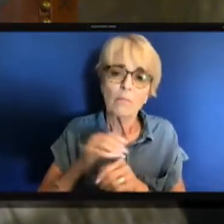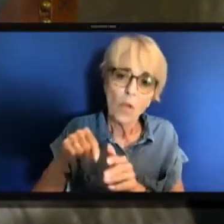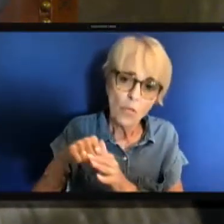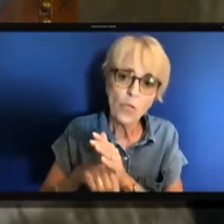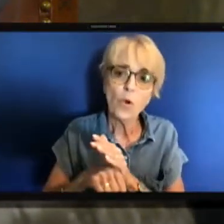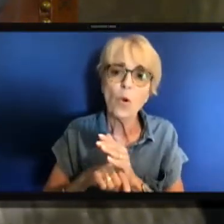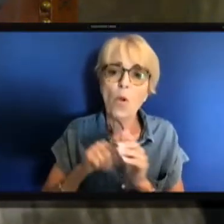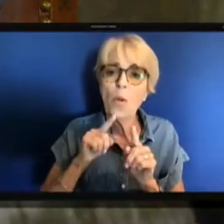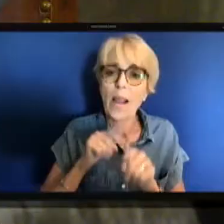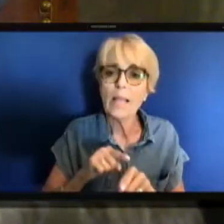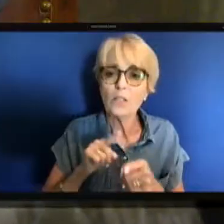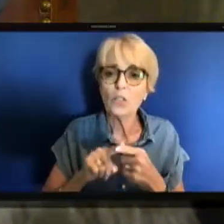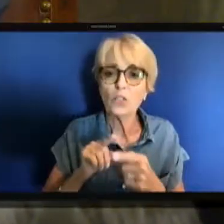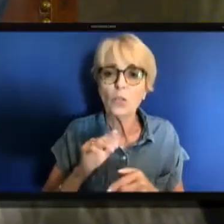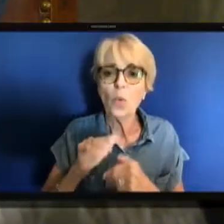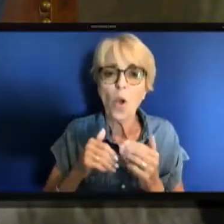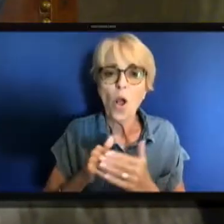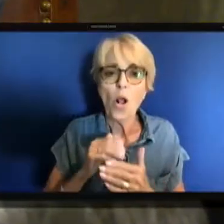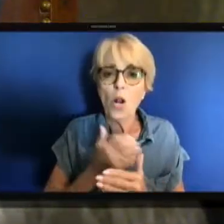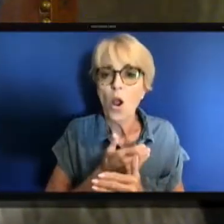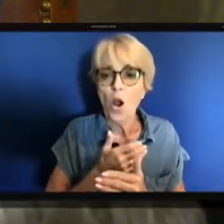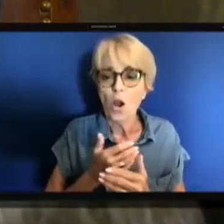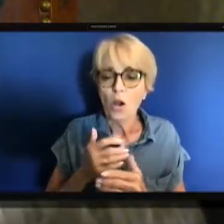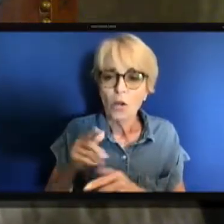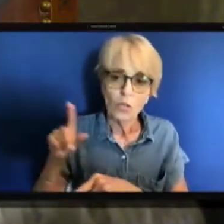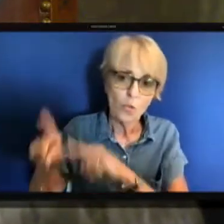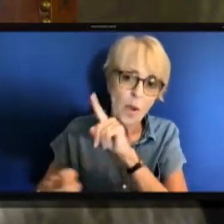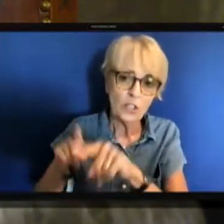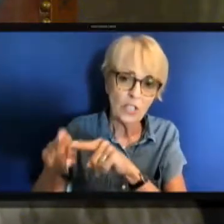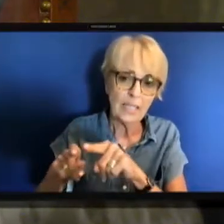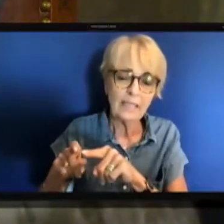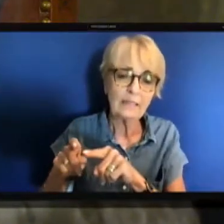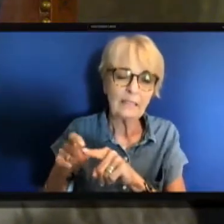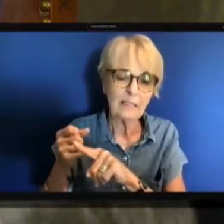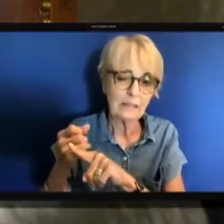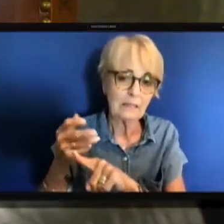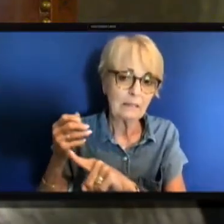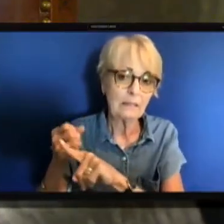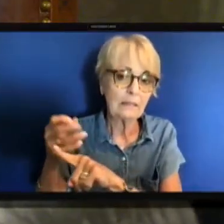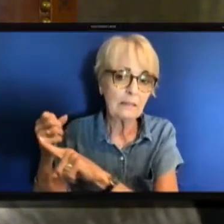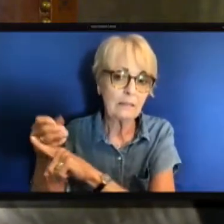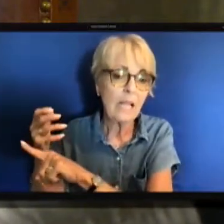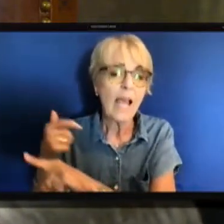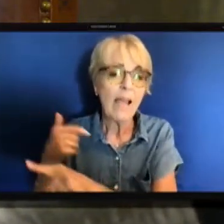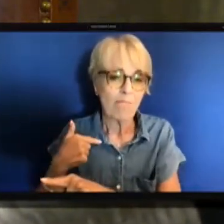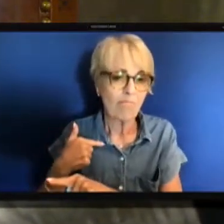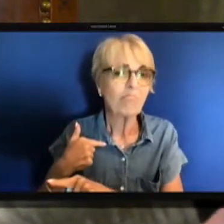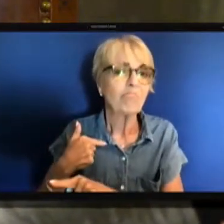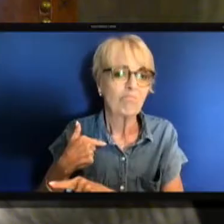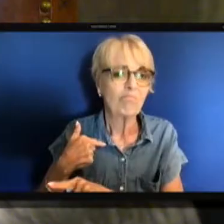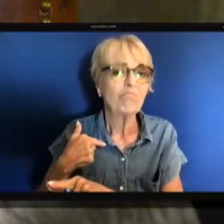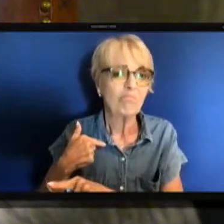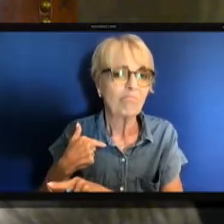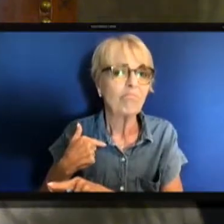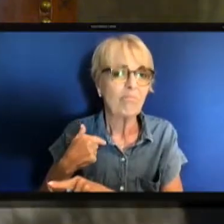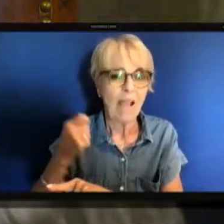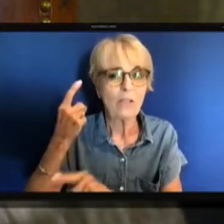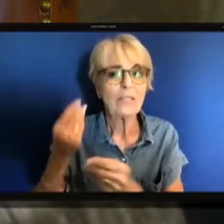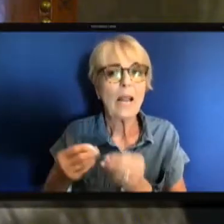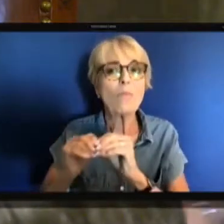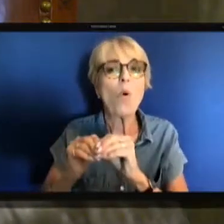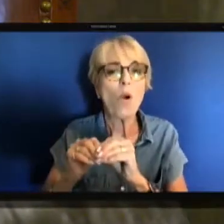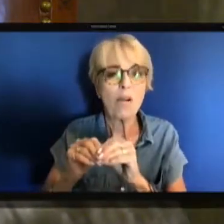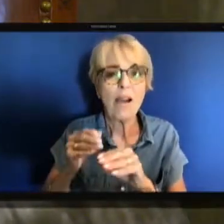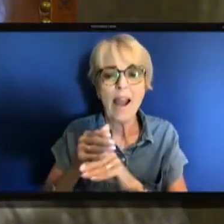our questions, right? Really clarifying everything. I know I understand a lot more since having had